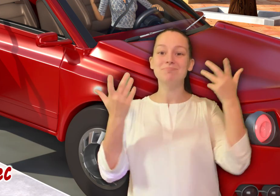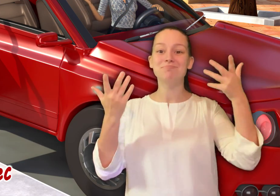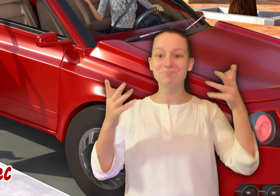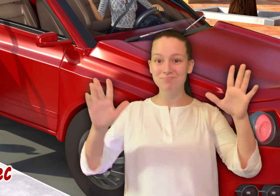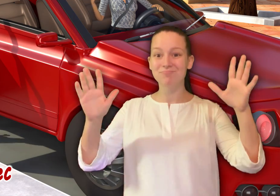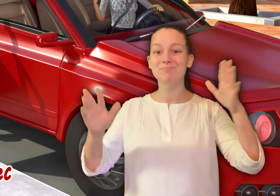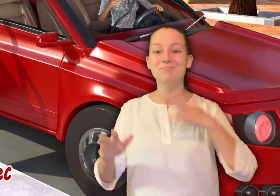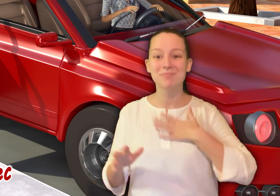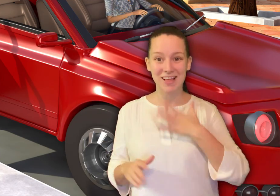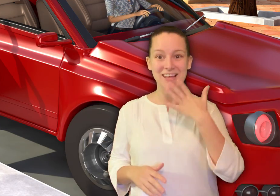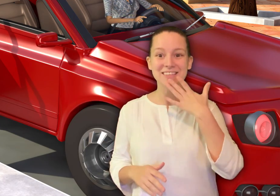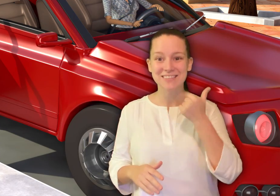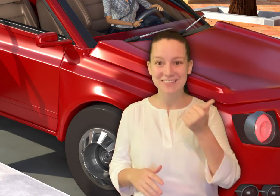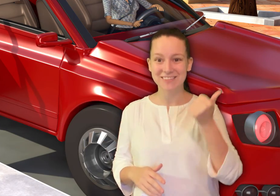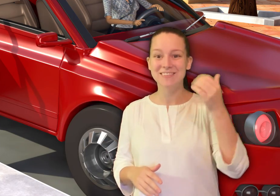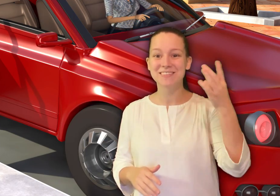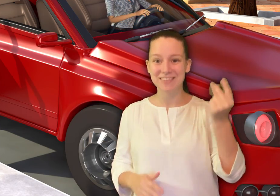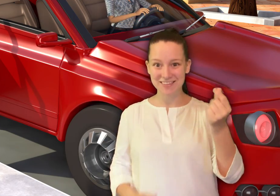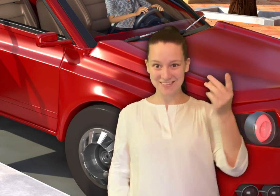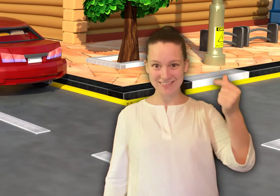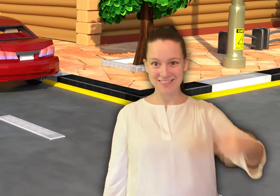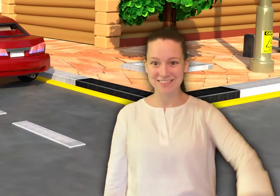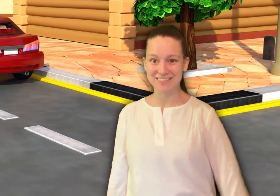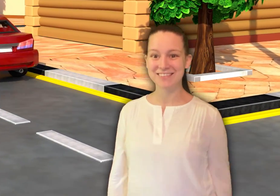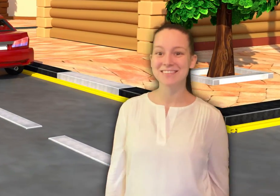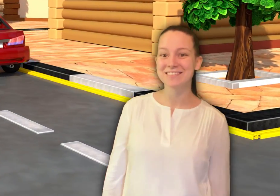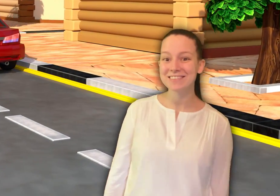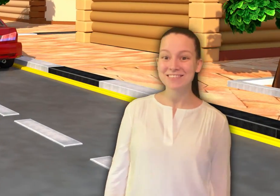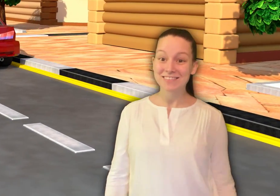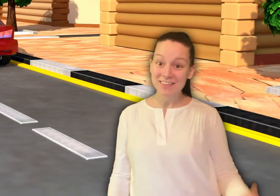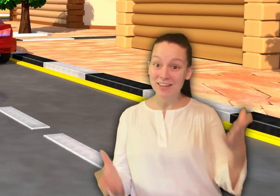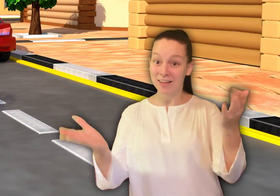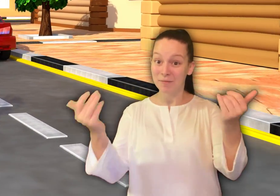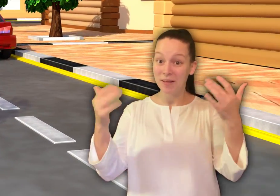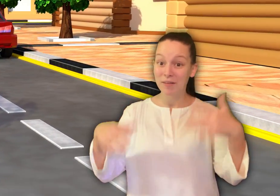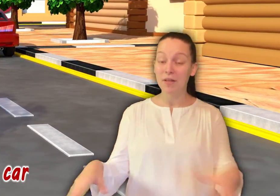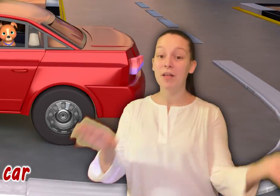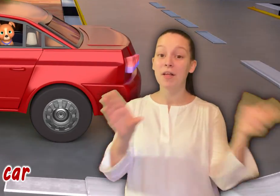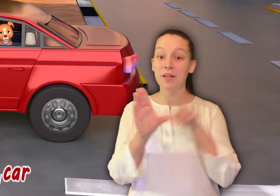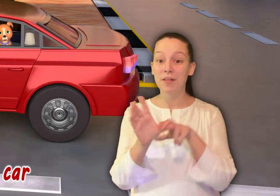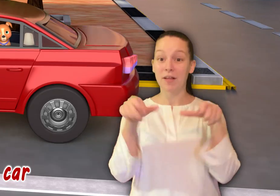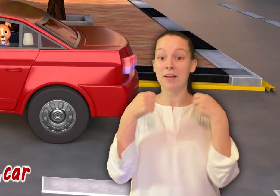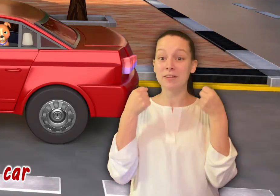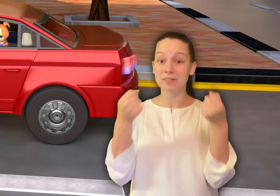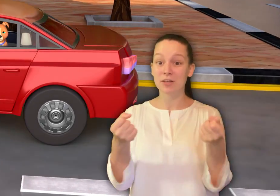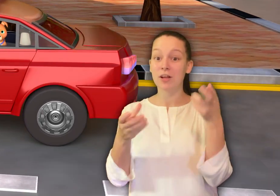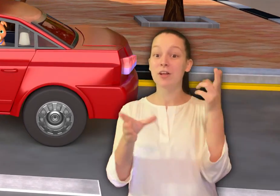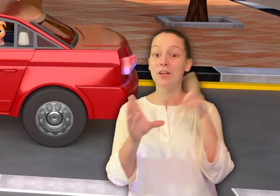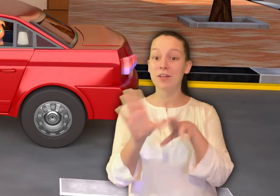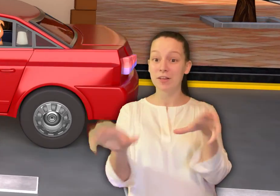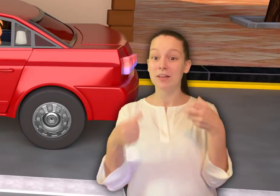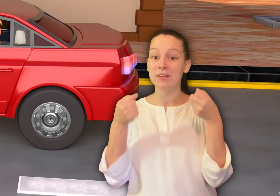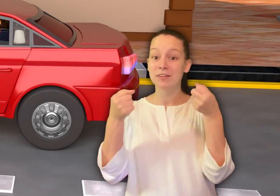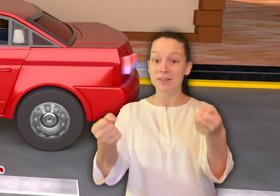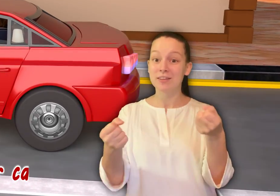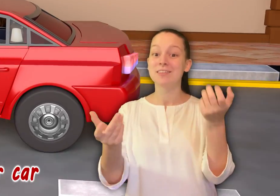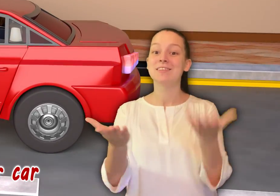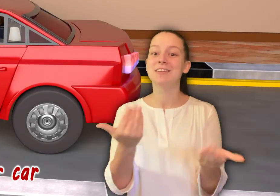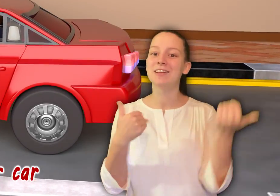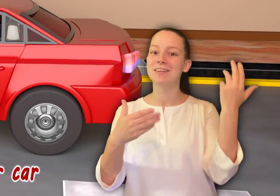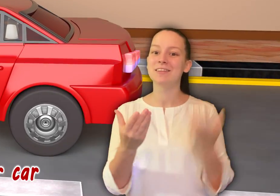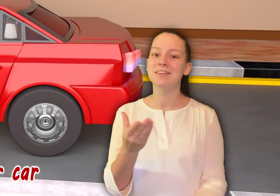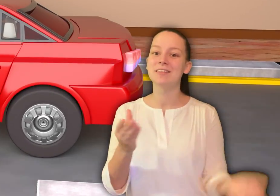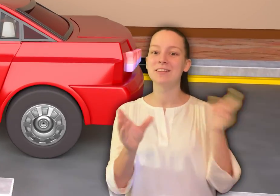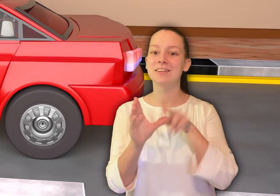it will only take a set my sweet puppy off we go to ride our car ride our